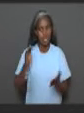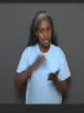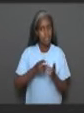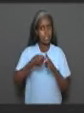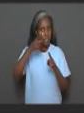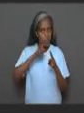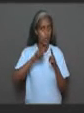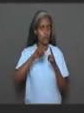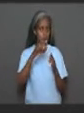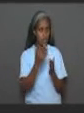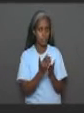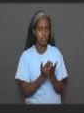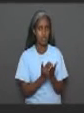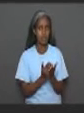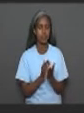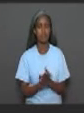Let's get back to our lesson.